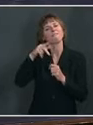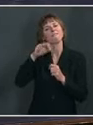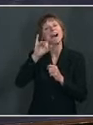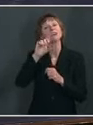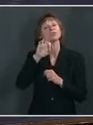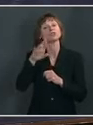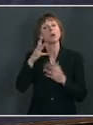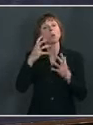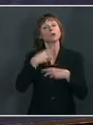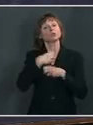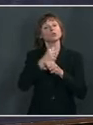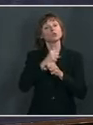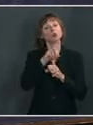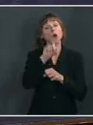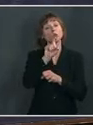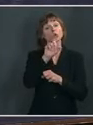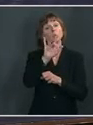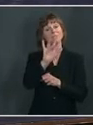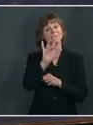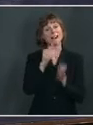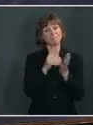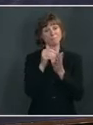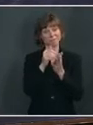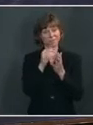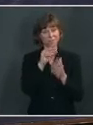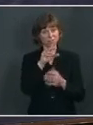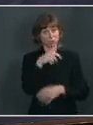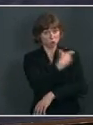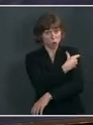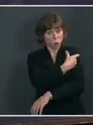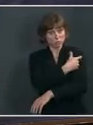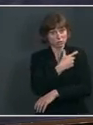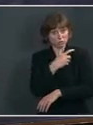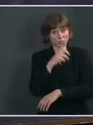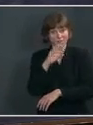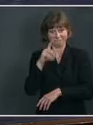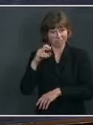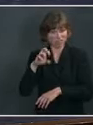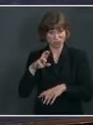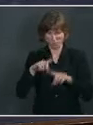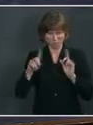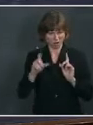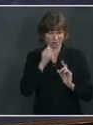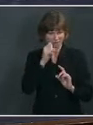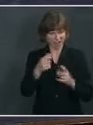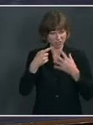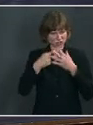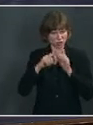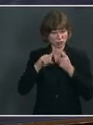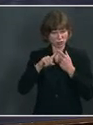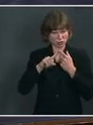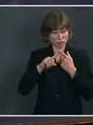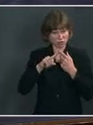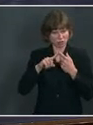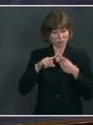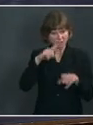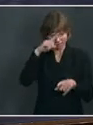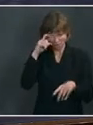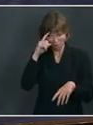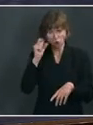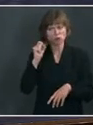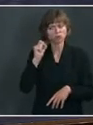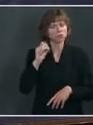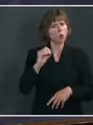million doses of the Pfizer vaccine, mm-hmm. but that's all going to the EU and it's not going to start until this summer. Has the White House been talking